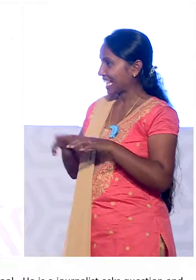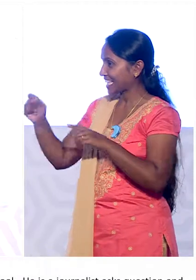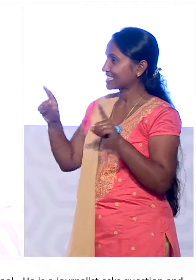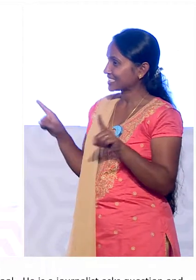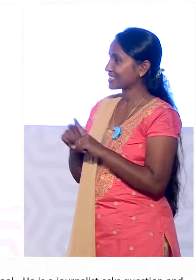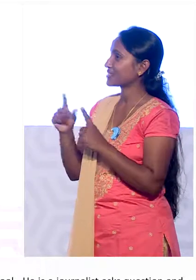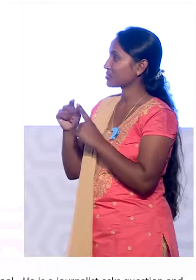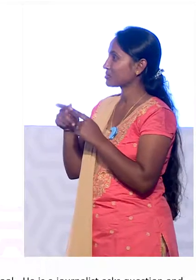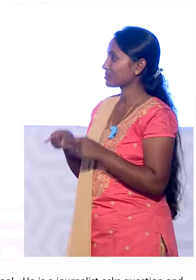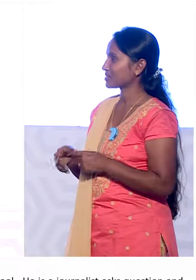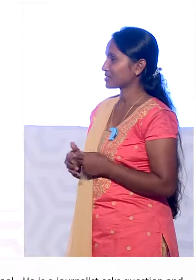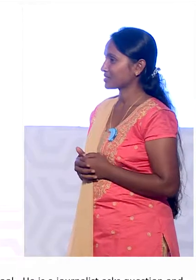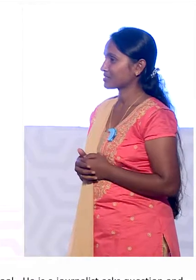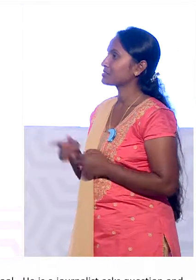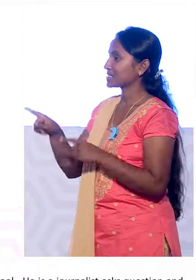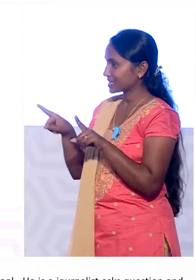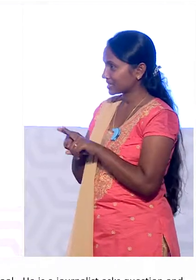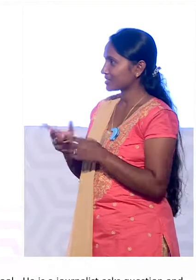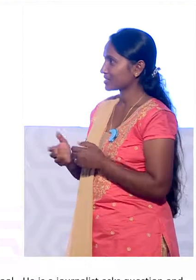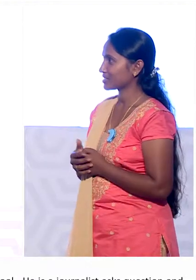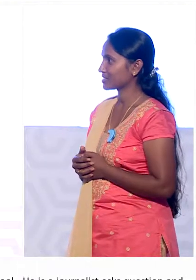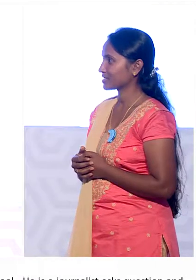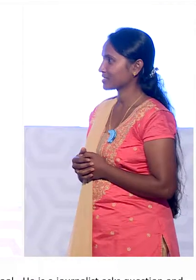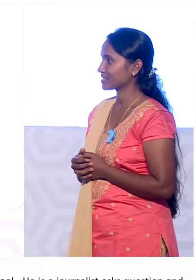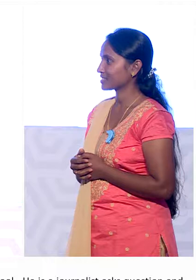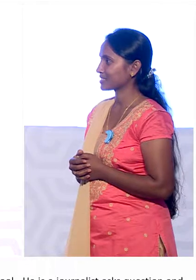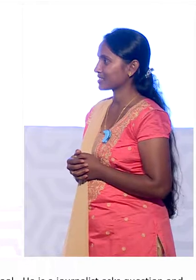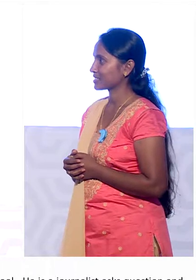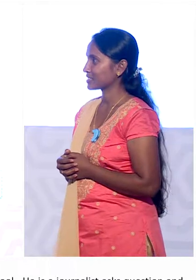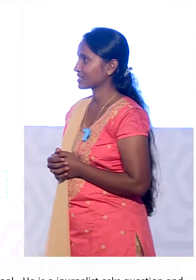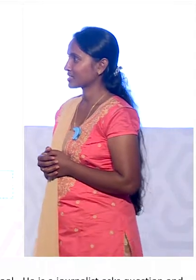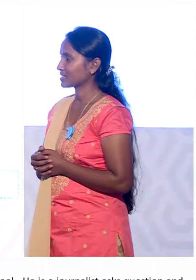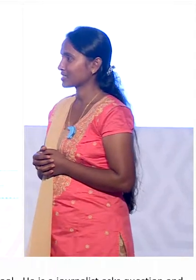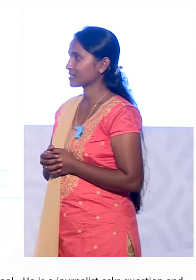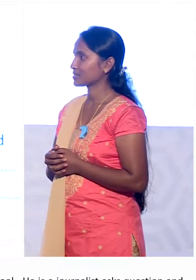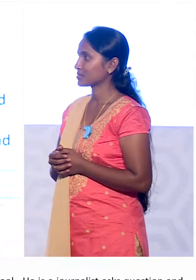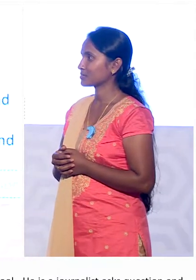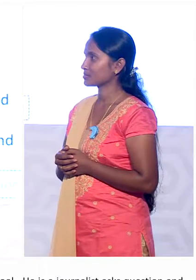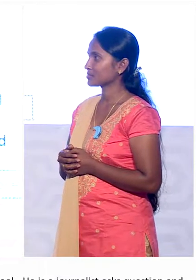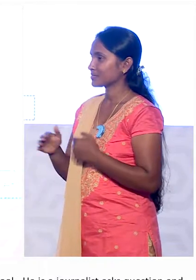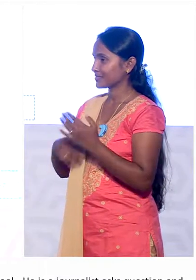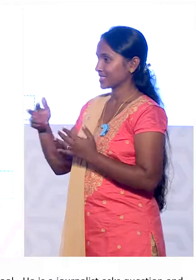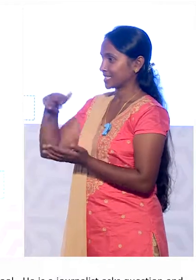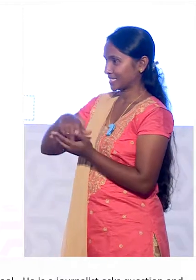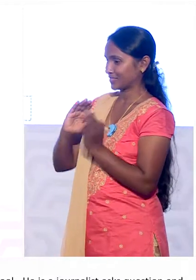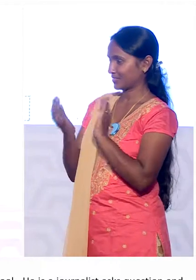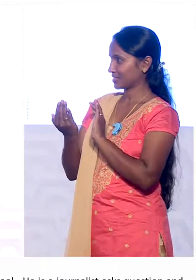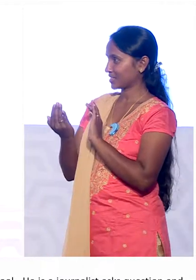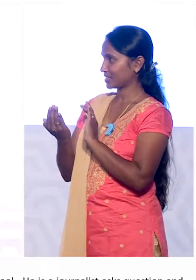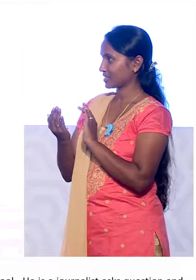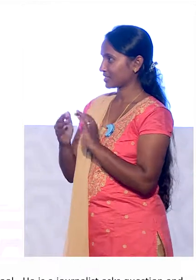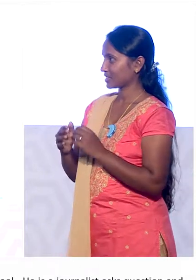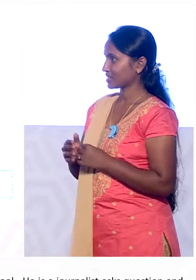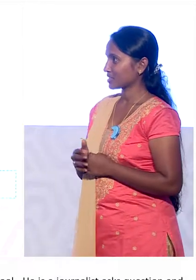And I thought, that's interesting. So then I started riding with him, and I put him in the saddle in front of me, and I'm riding